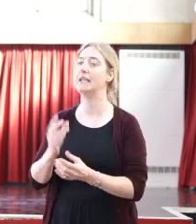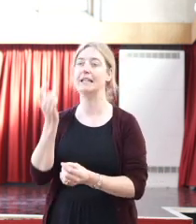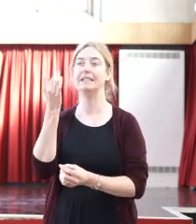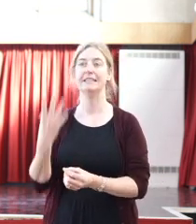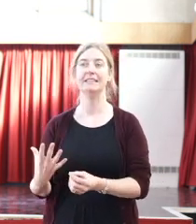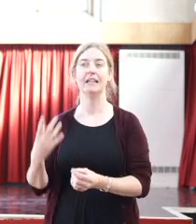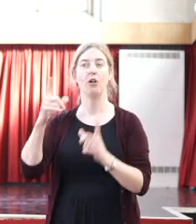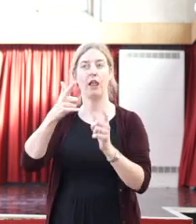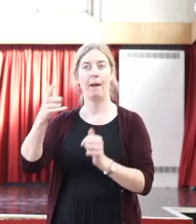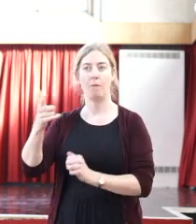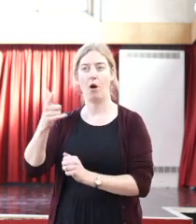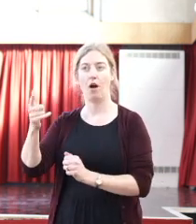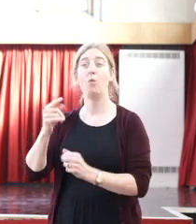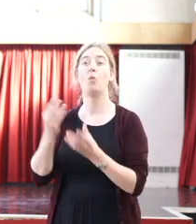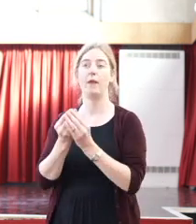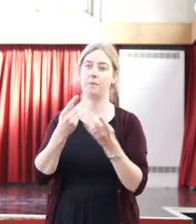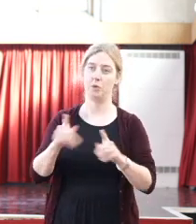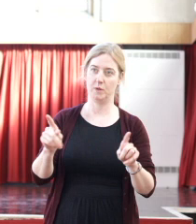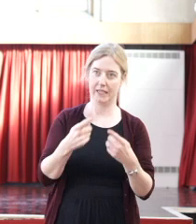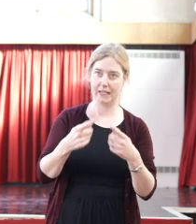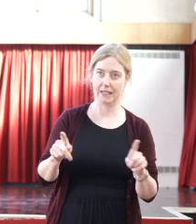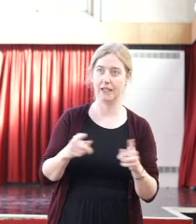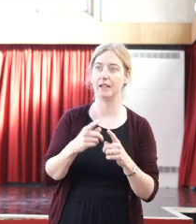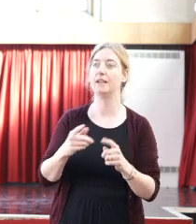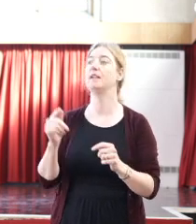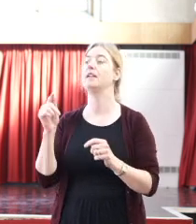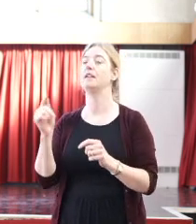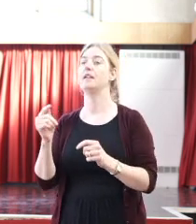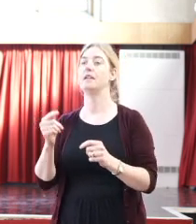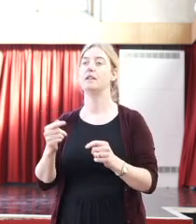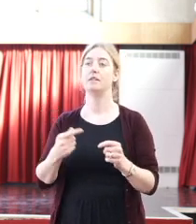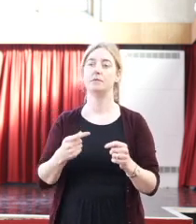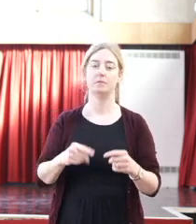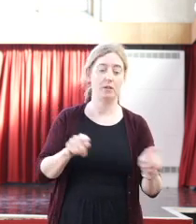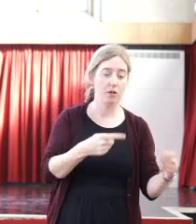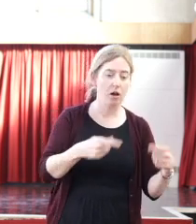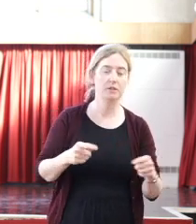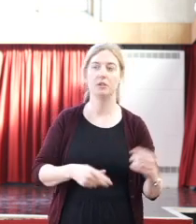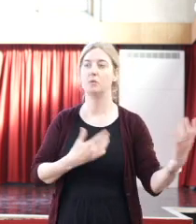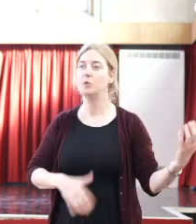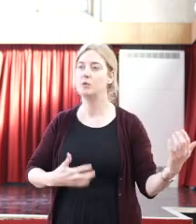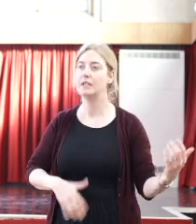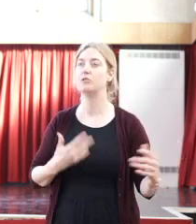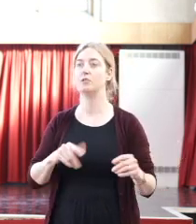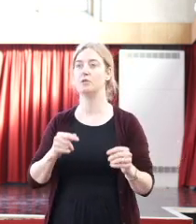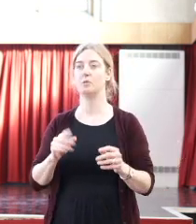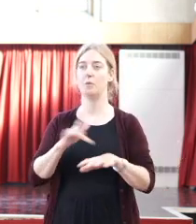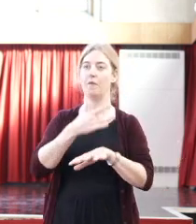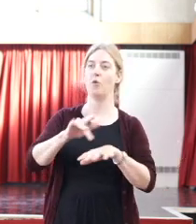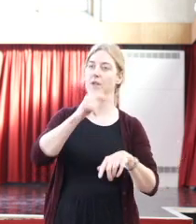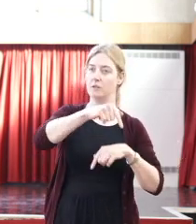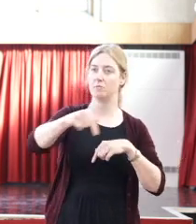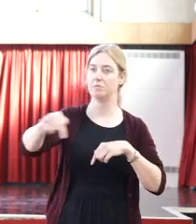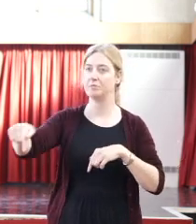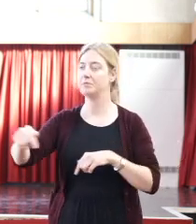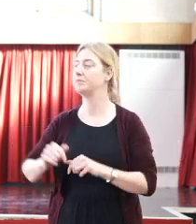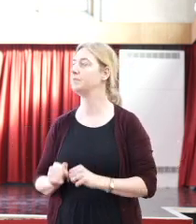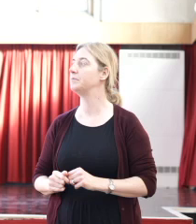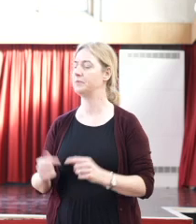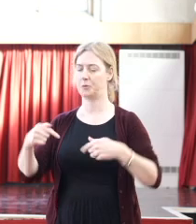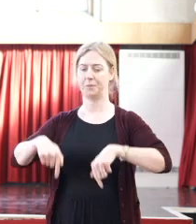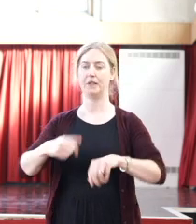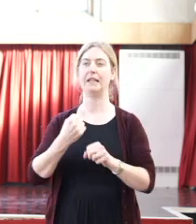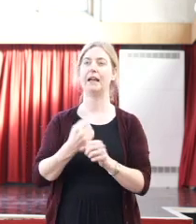shots set to music. They're dancers, musicians, and performers. The Garage